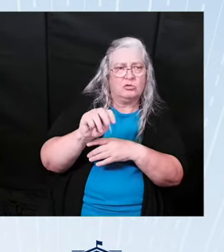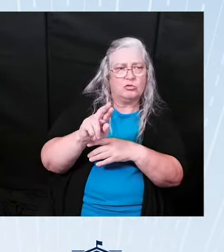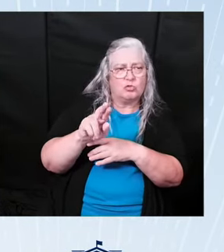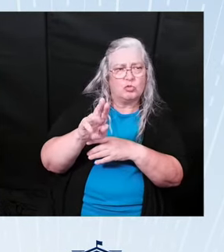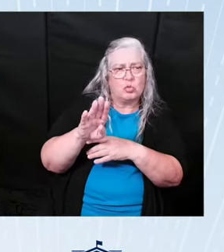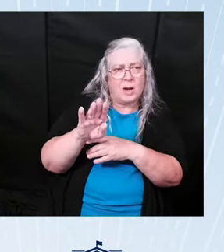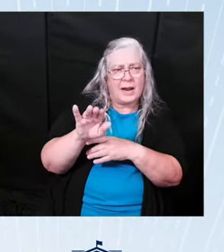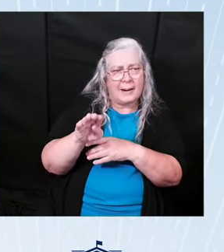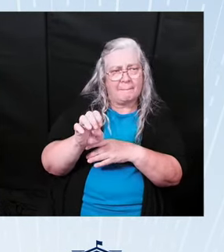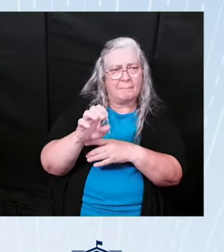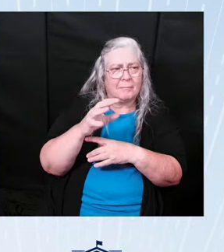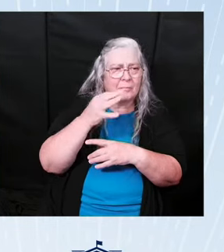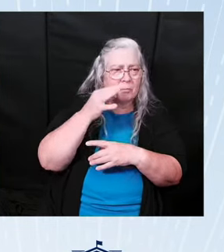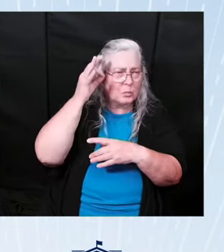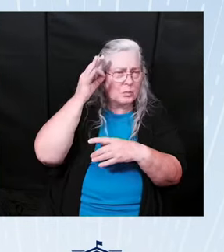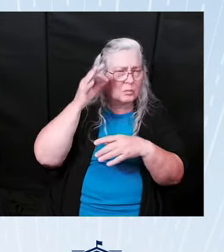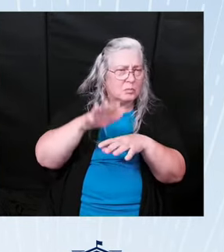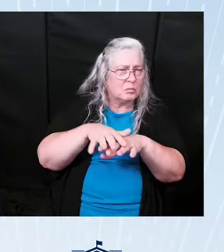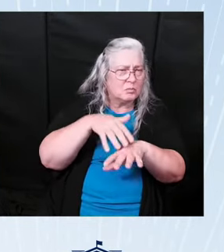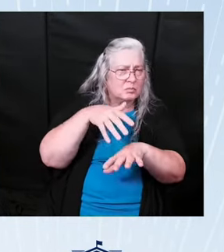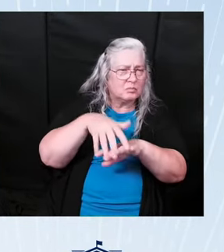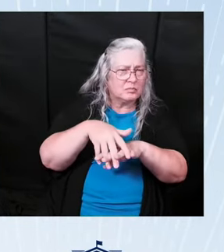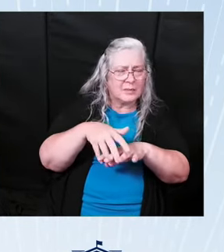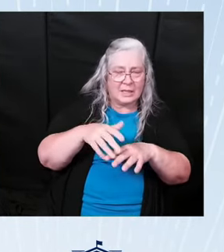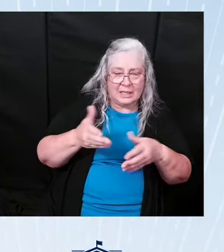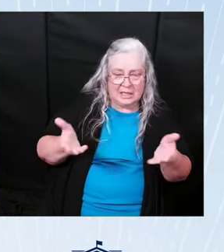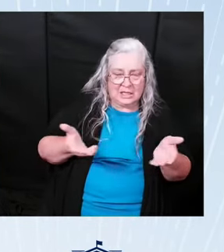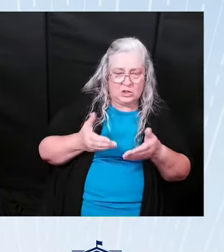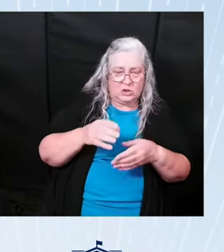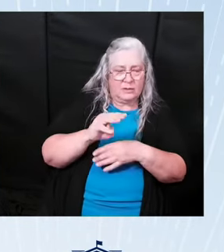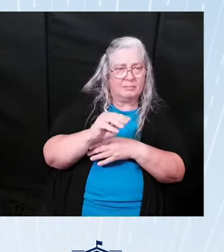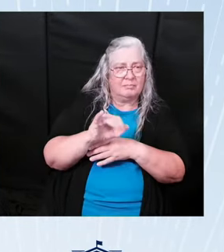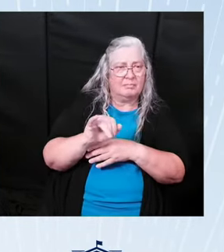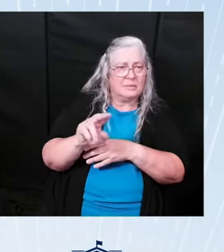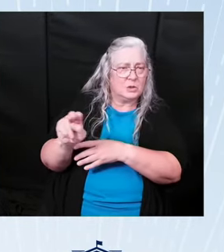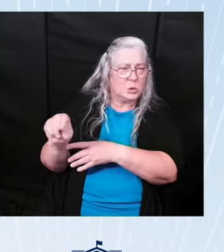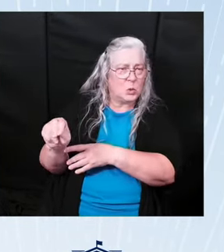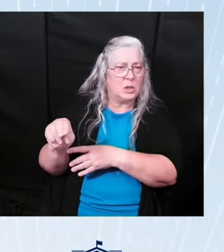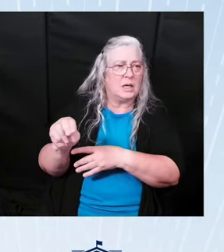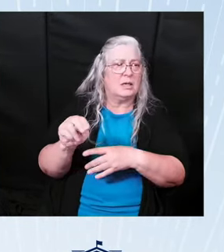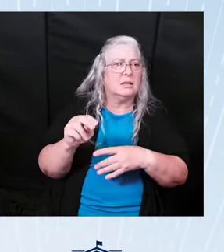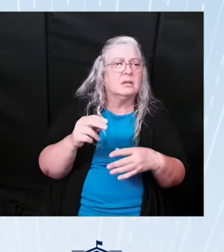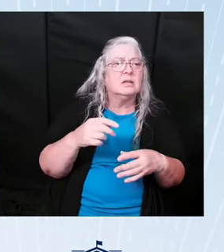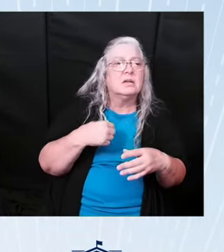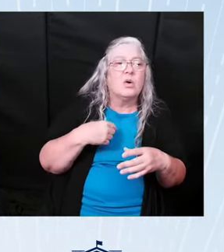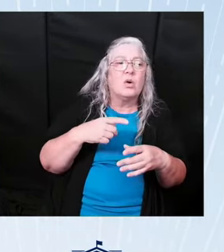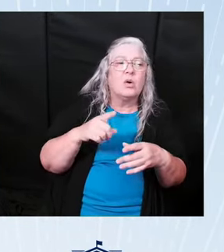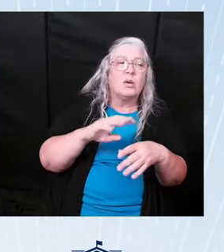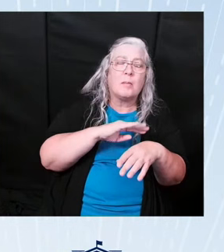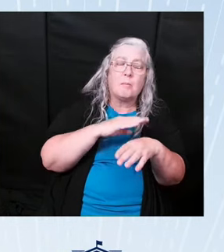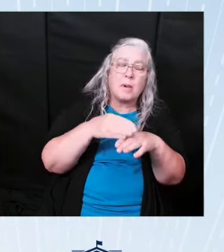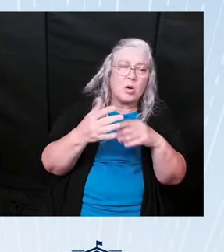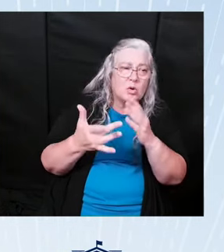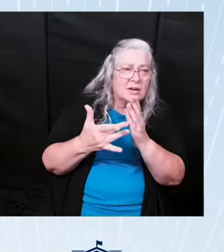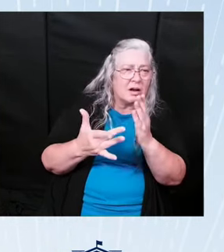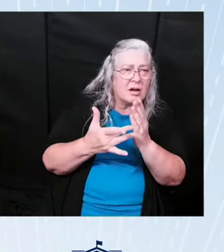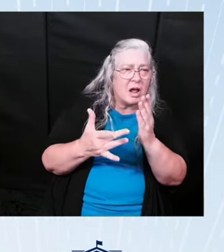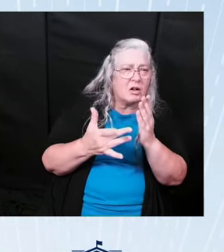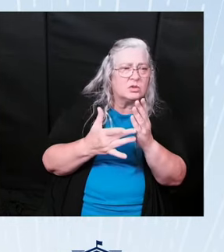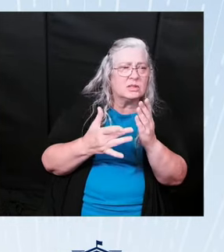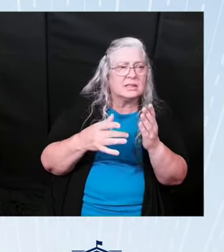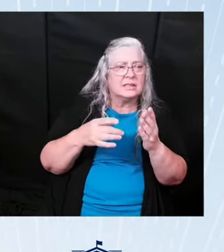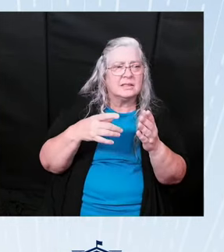I was able to gain job skills to serve with AmeriCorps. So with the AmeriCorps'